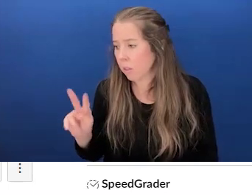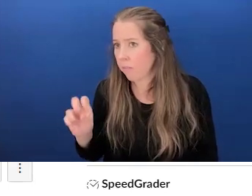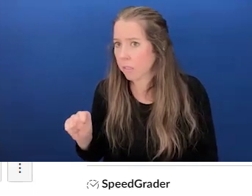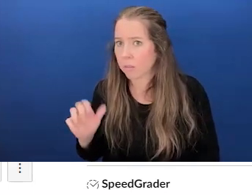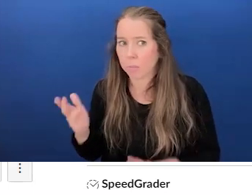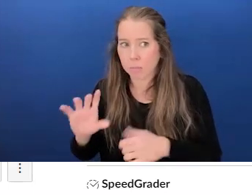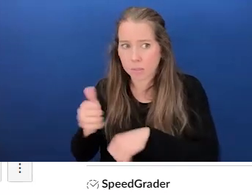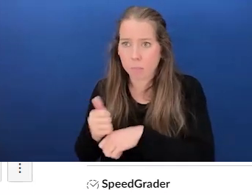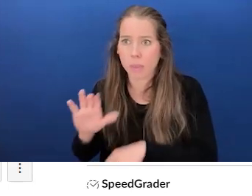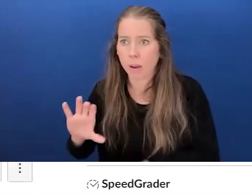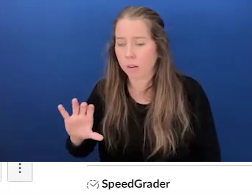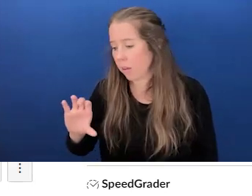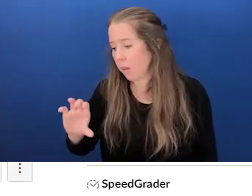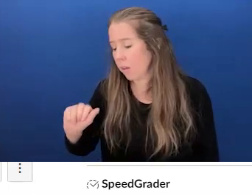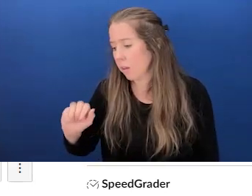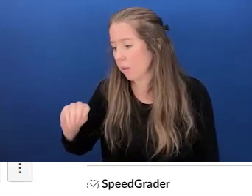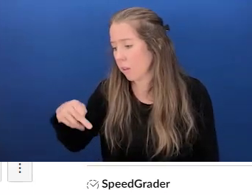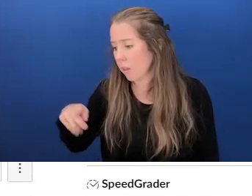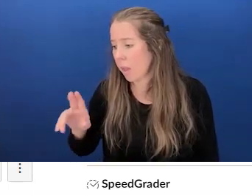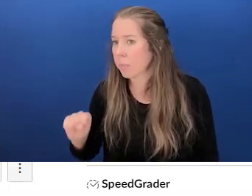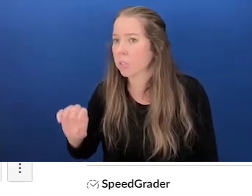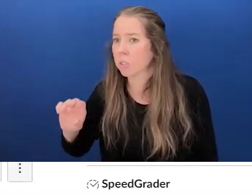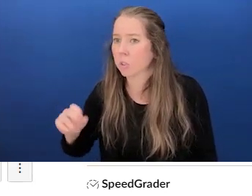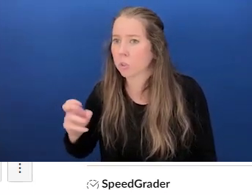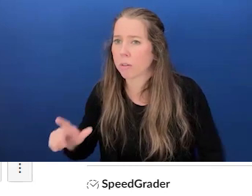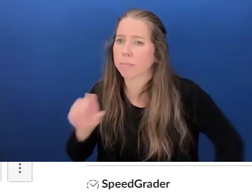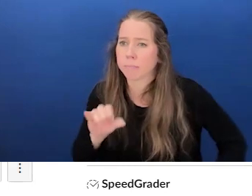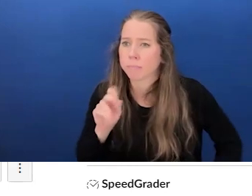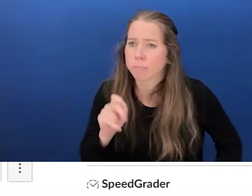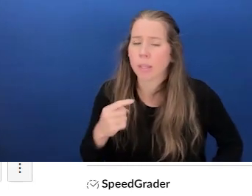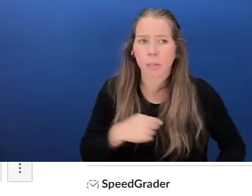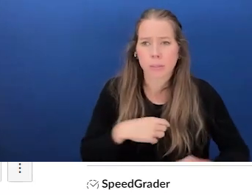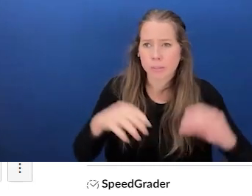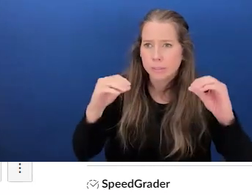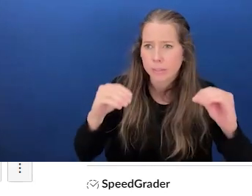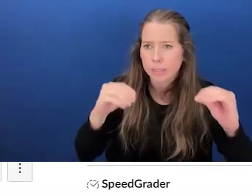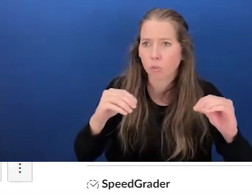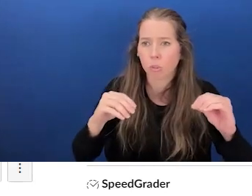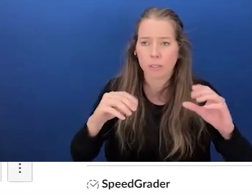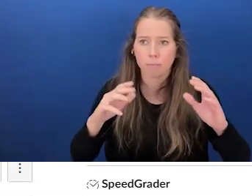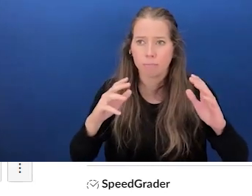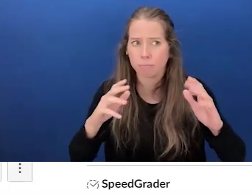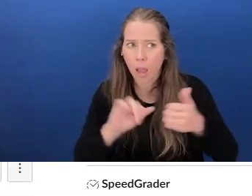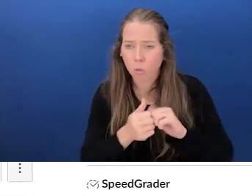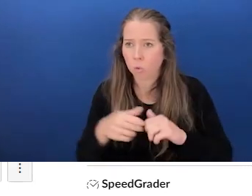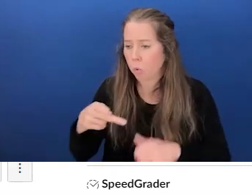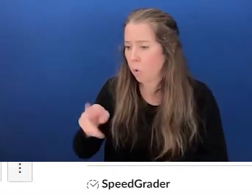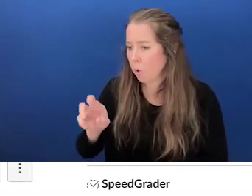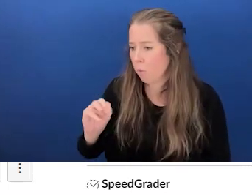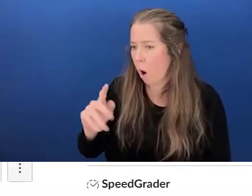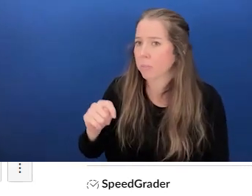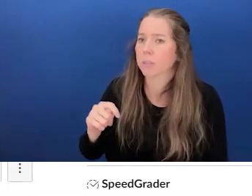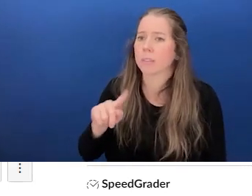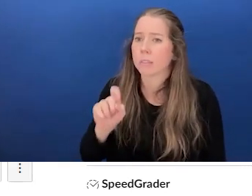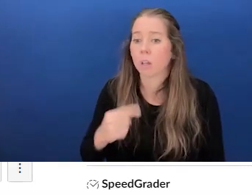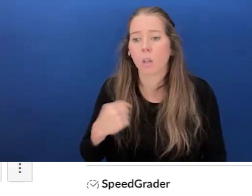shell. But they were like, you know what? This is just teaching instructors how to prompt. And we really do need to learn, by the way. If you don't, and it sounds like we're all